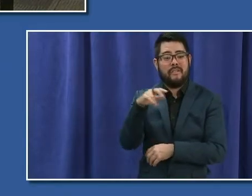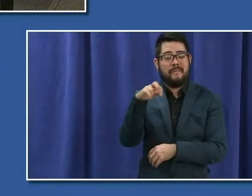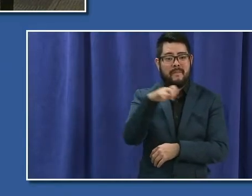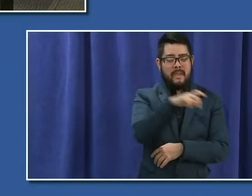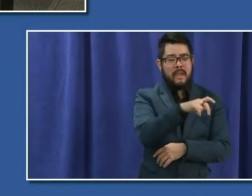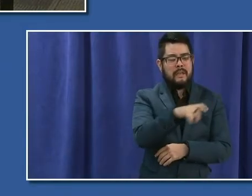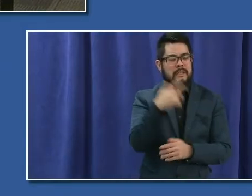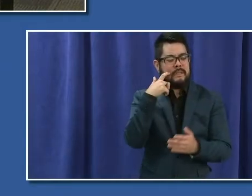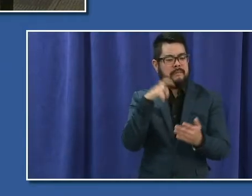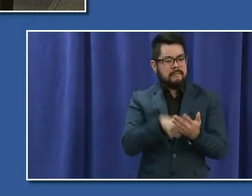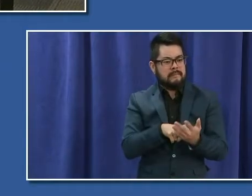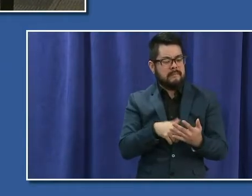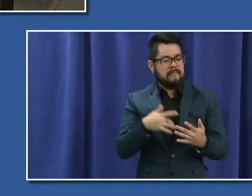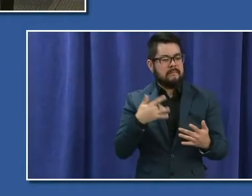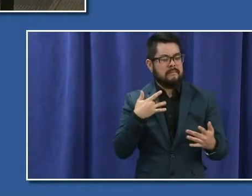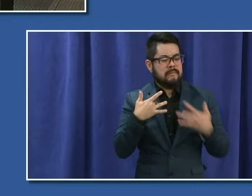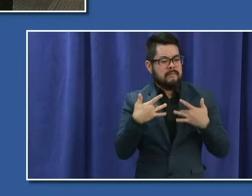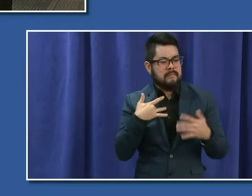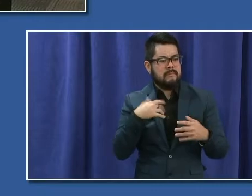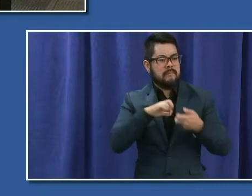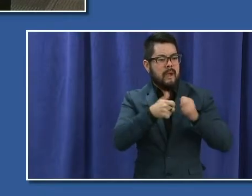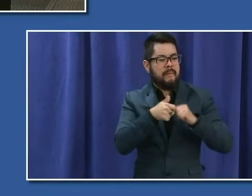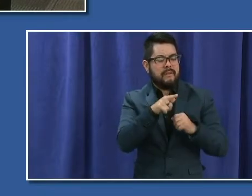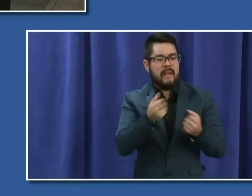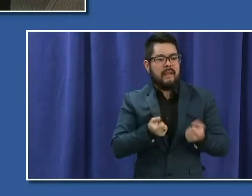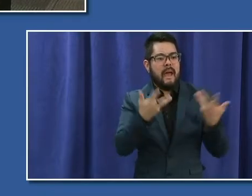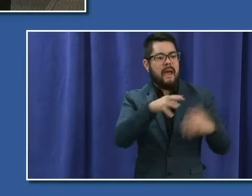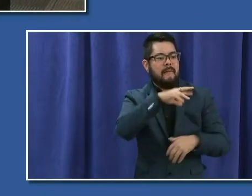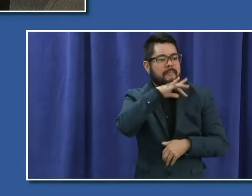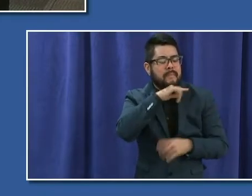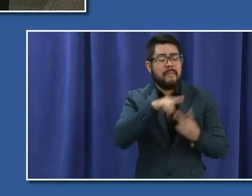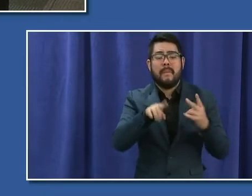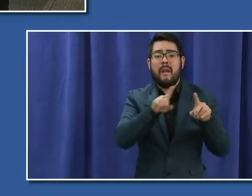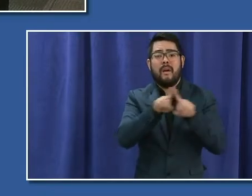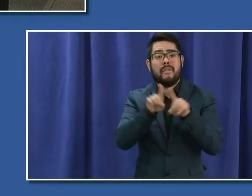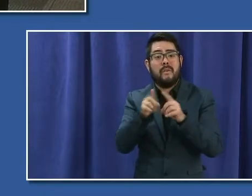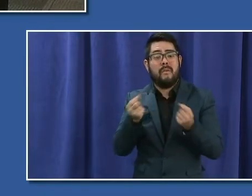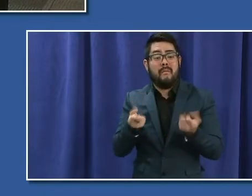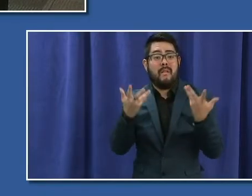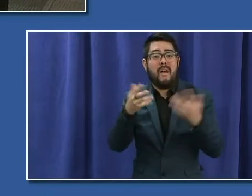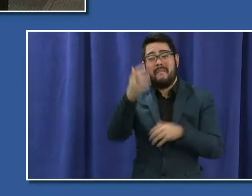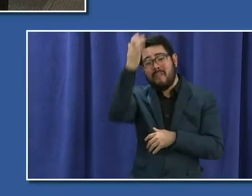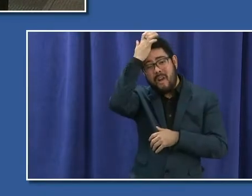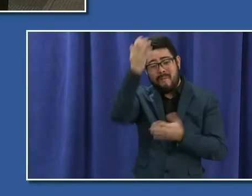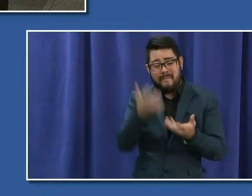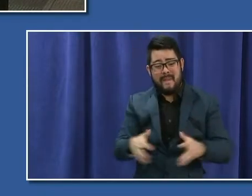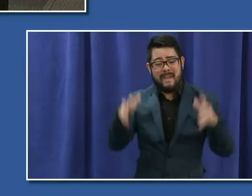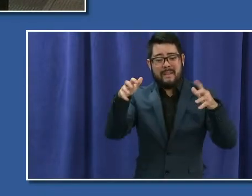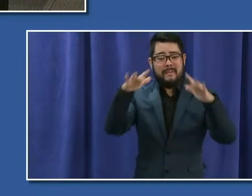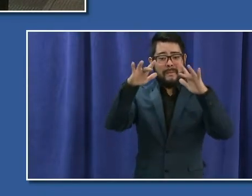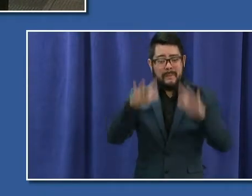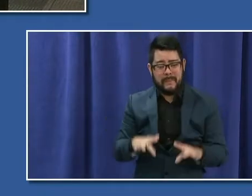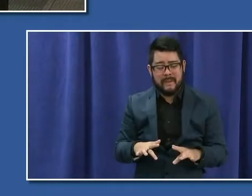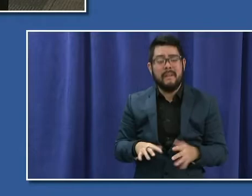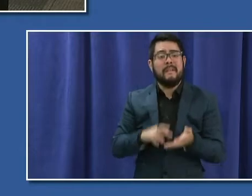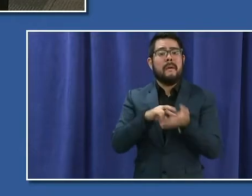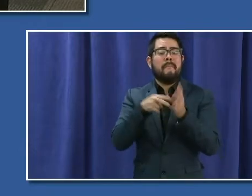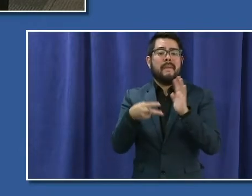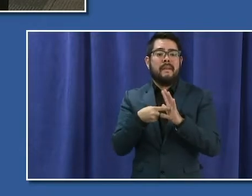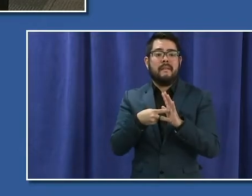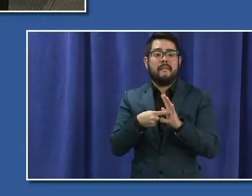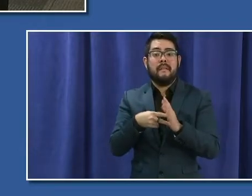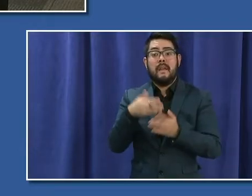litter. That said, she did see that there were empty baskets as well. So some of the responsibility falls upon,